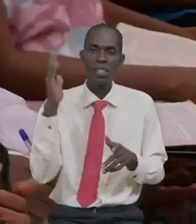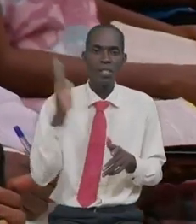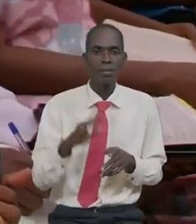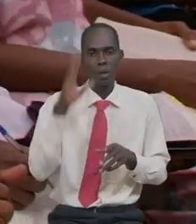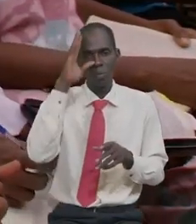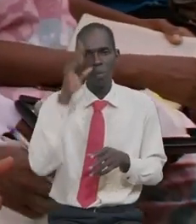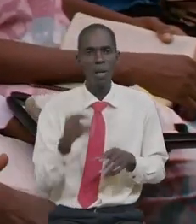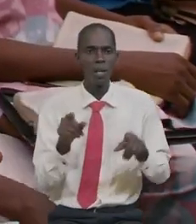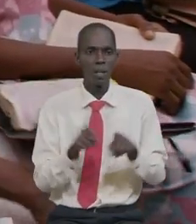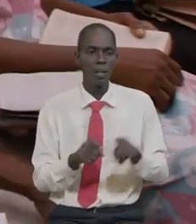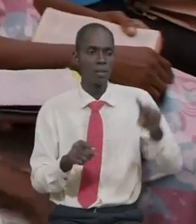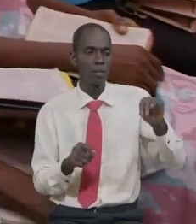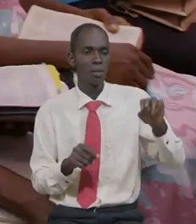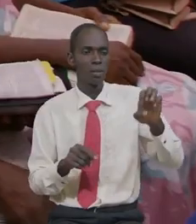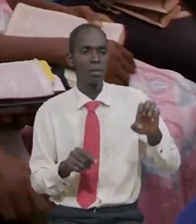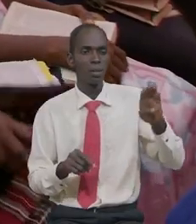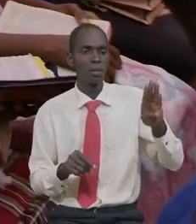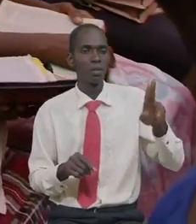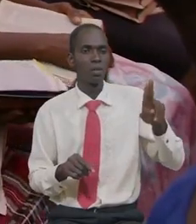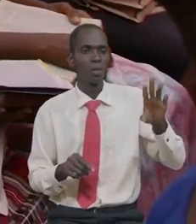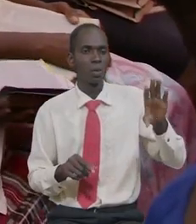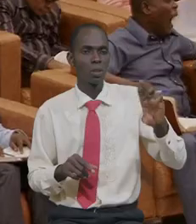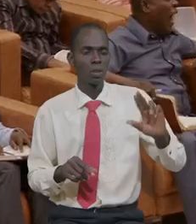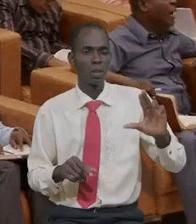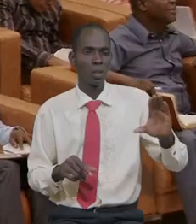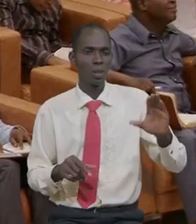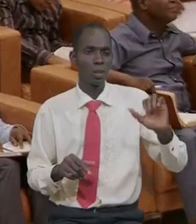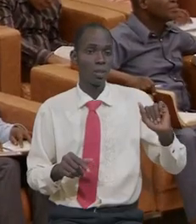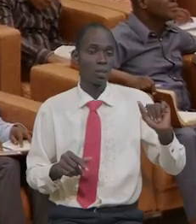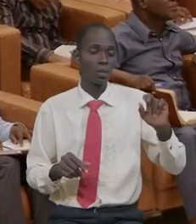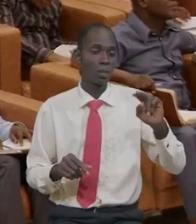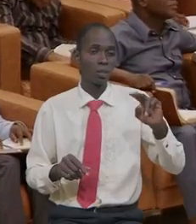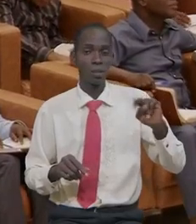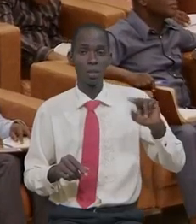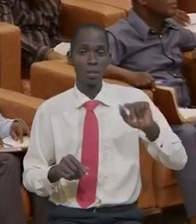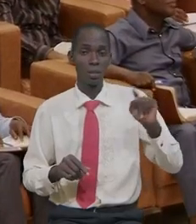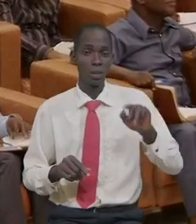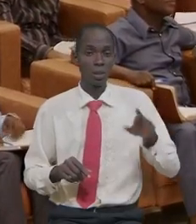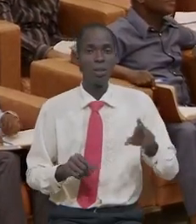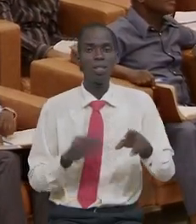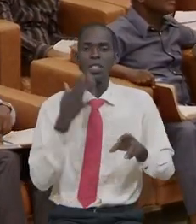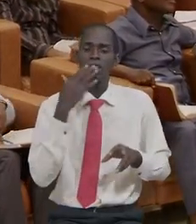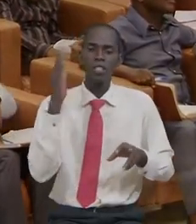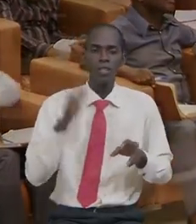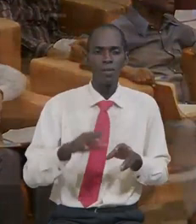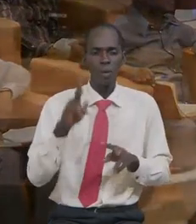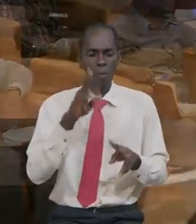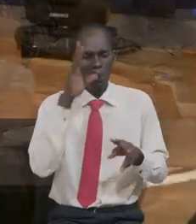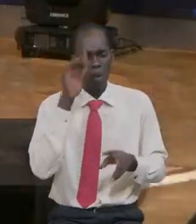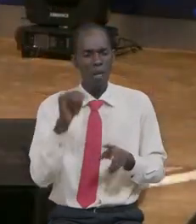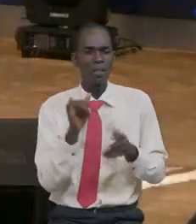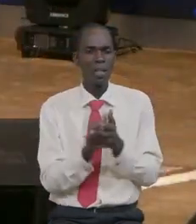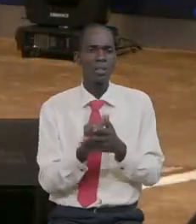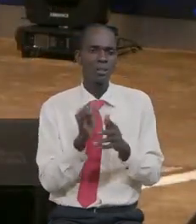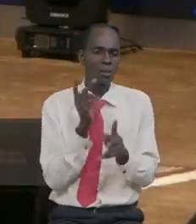like Nebuchadnezzar, evil men like those that tied off Shadrach, Meshach, and Abednego and threw them into